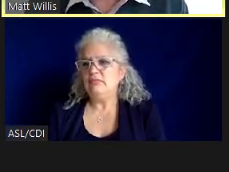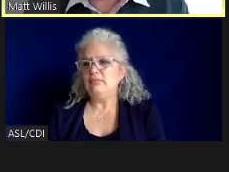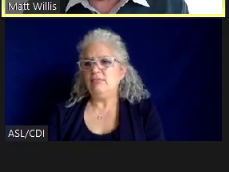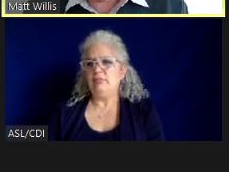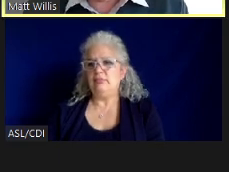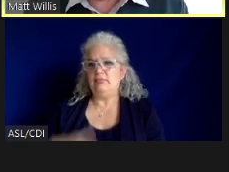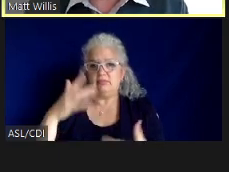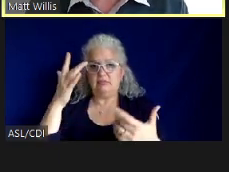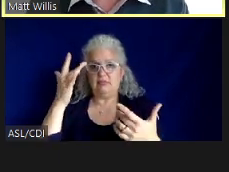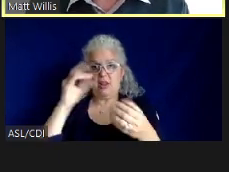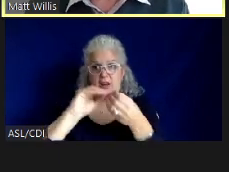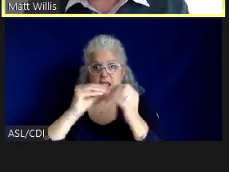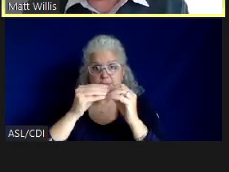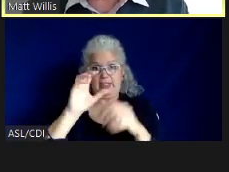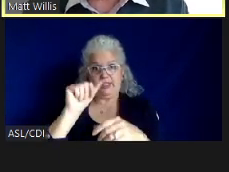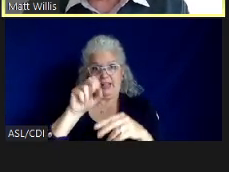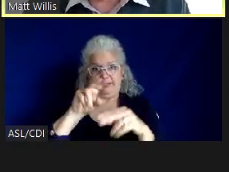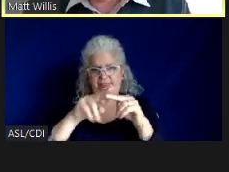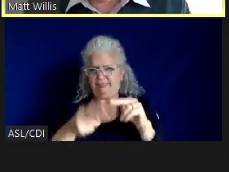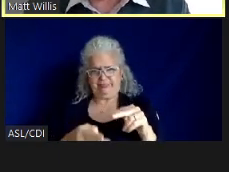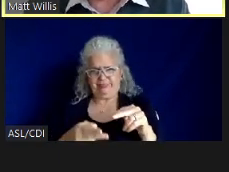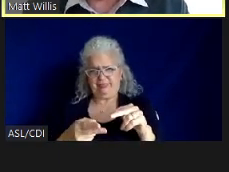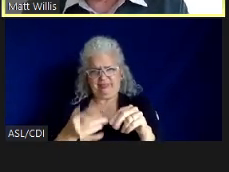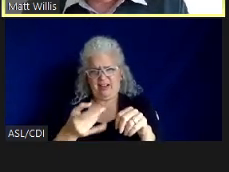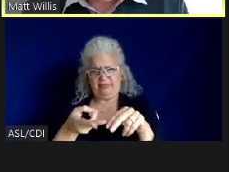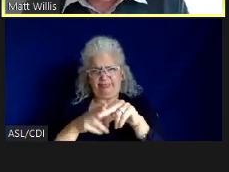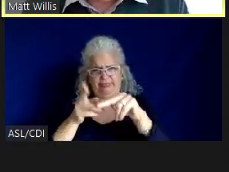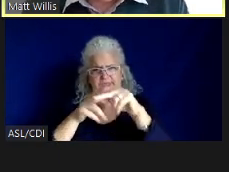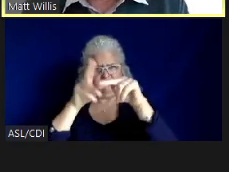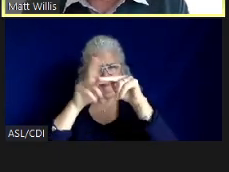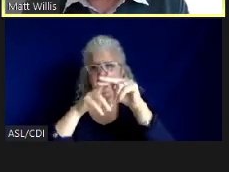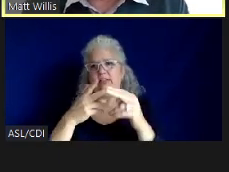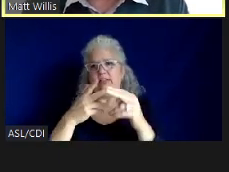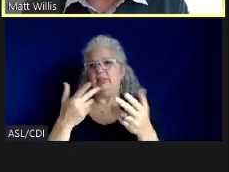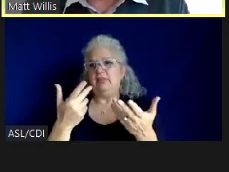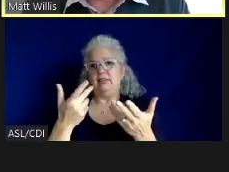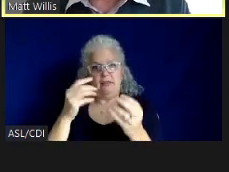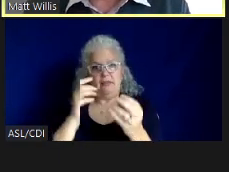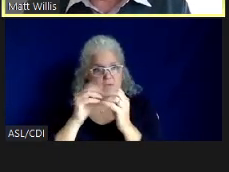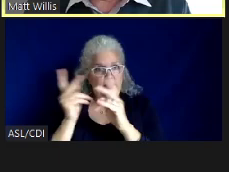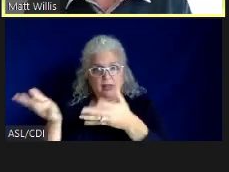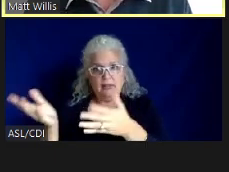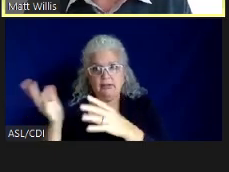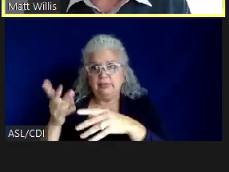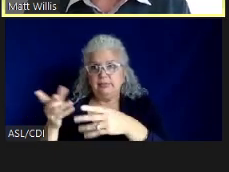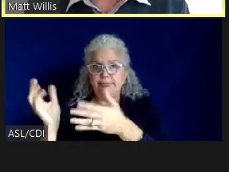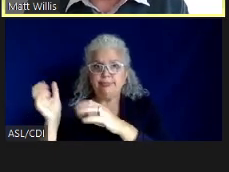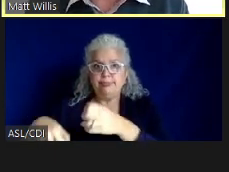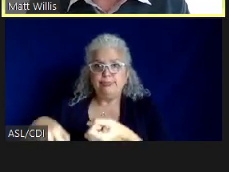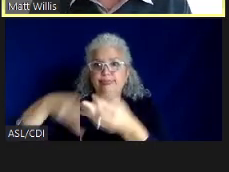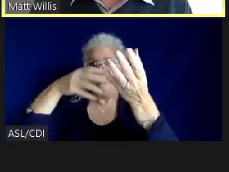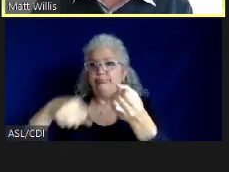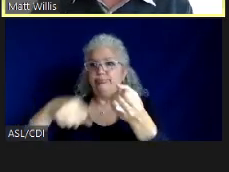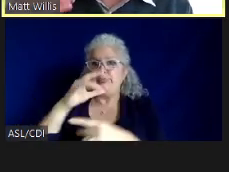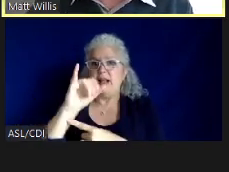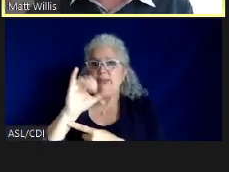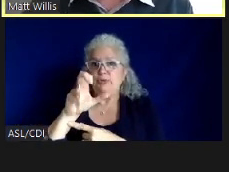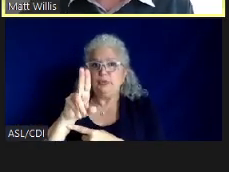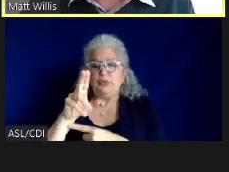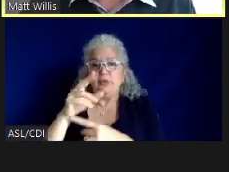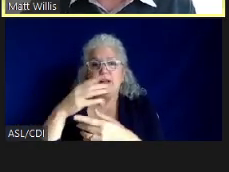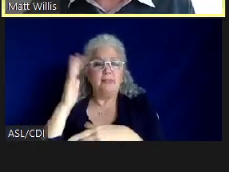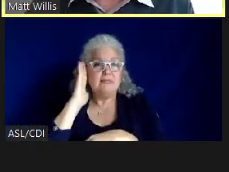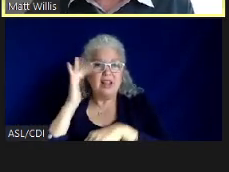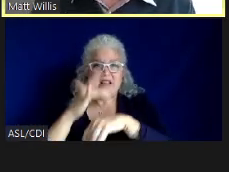rates, hospitalizations, and ICU capacity. It would likely be extended indefinitely rather than another